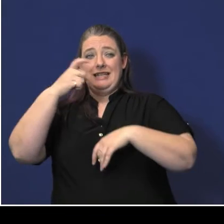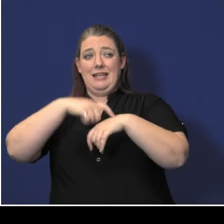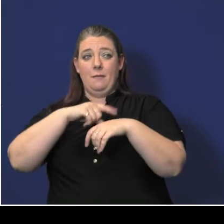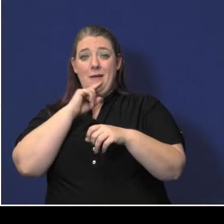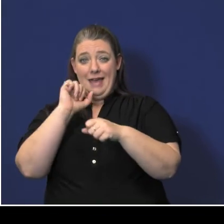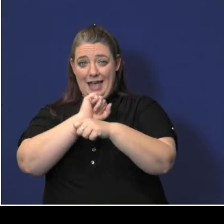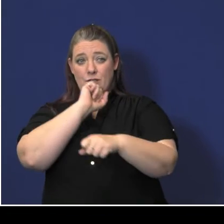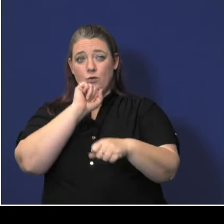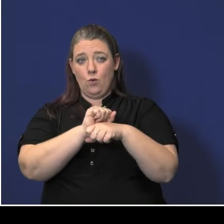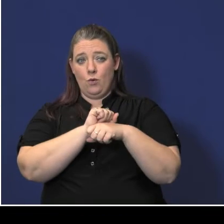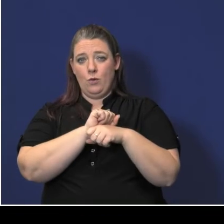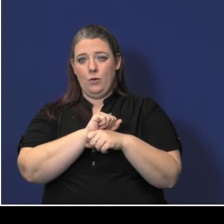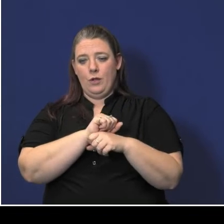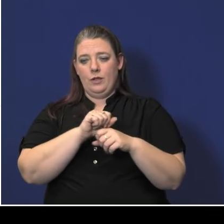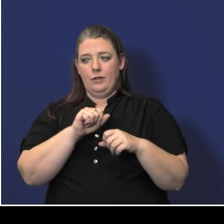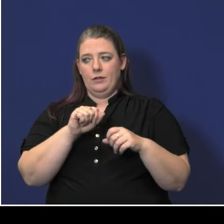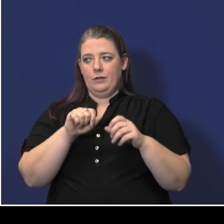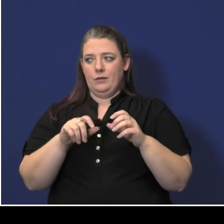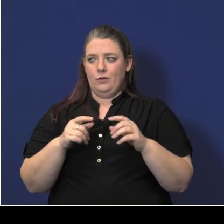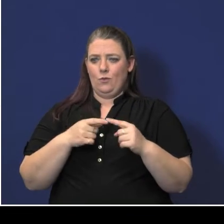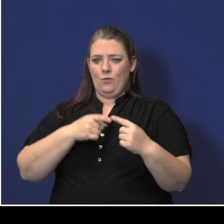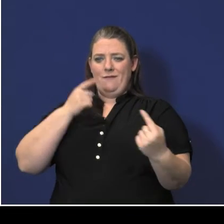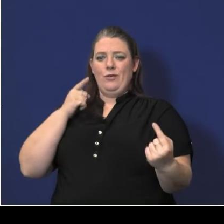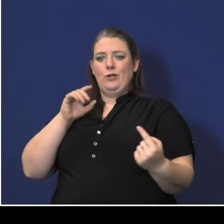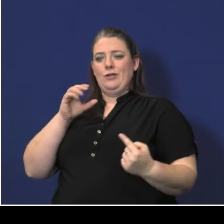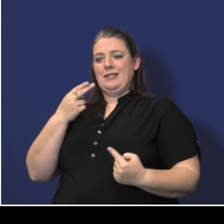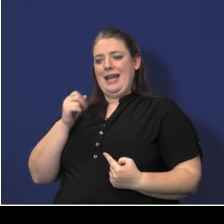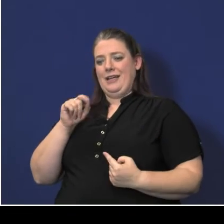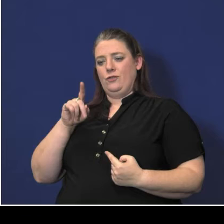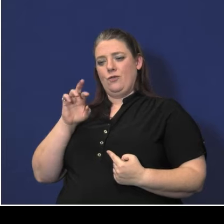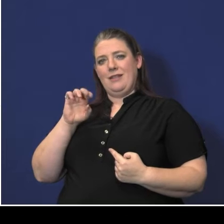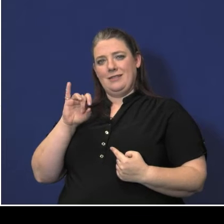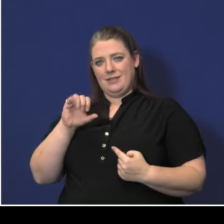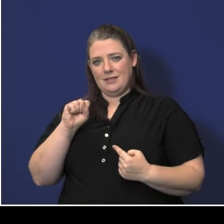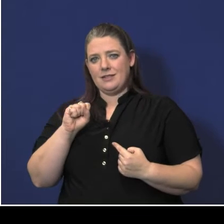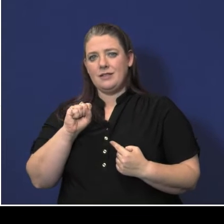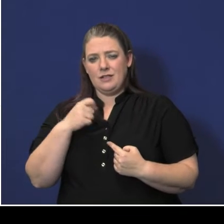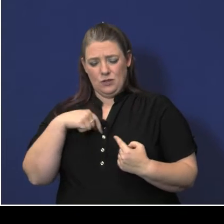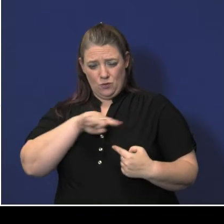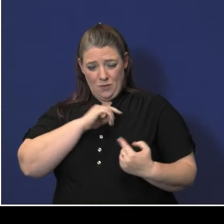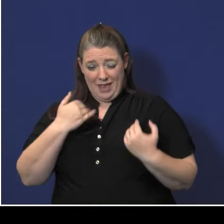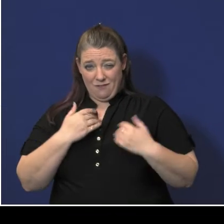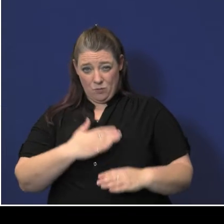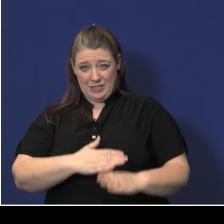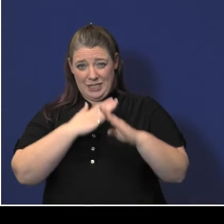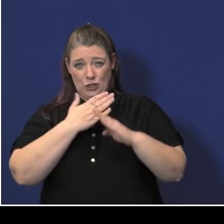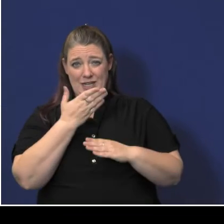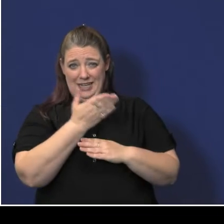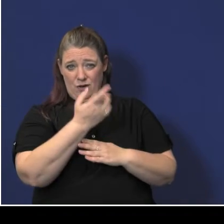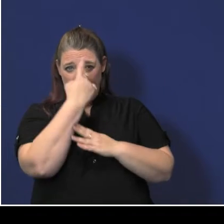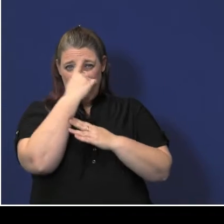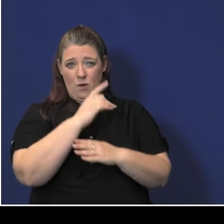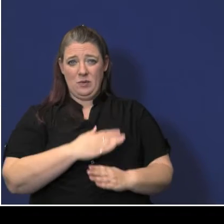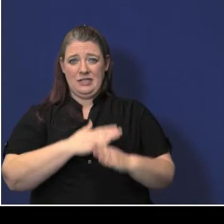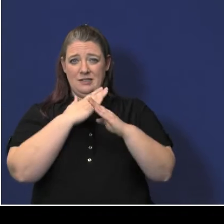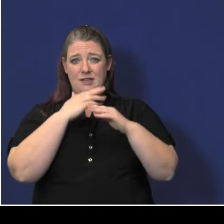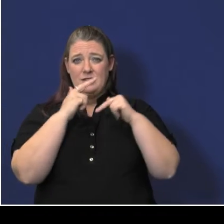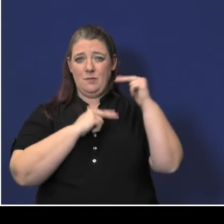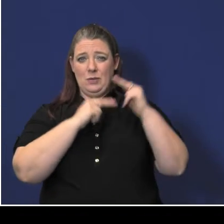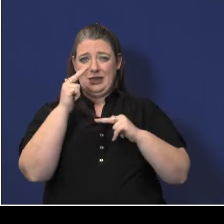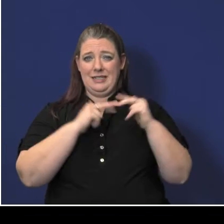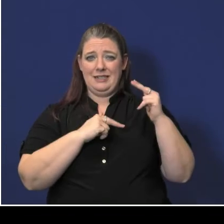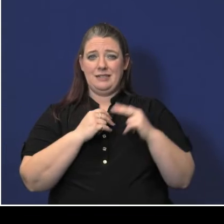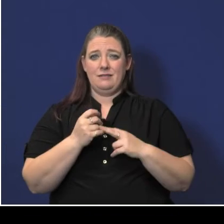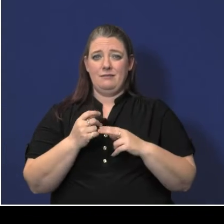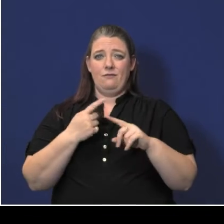actually reverse hydrolysis, right? Do we have protection here to protect these buildings